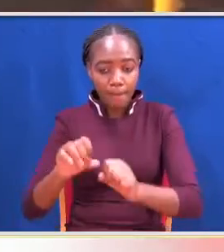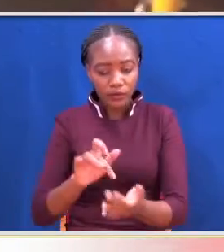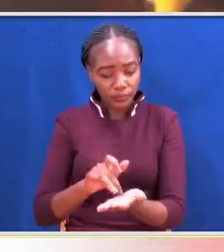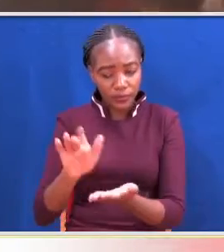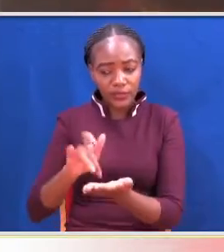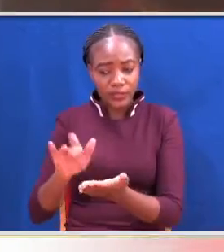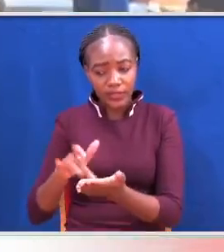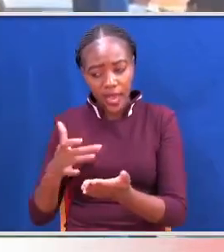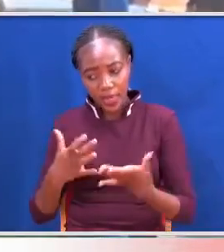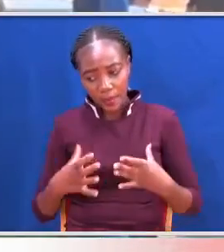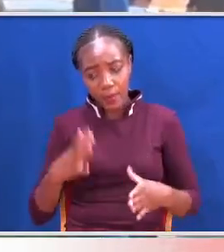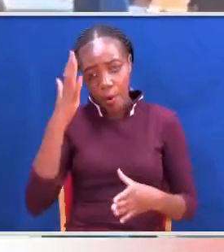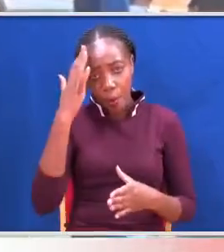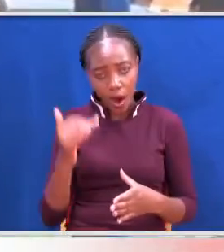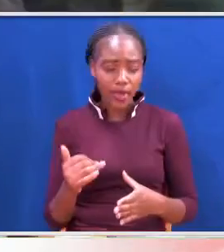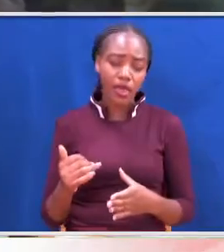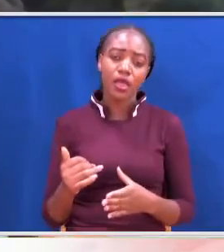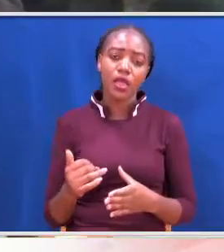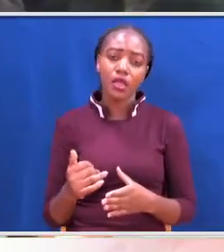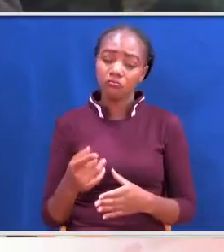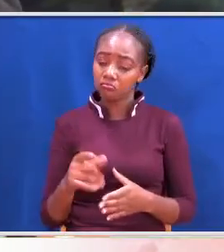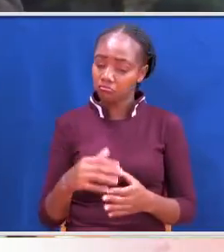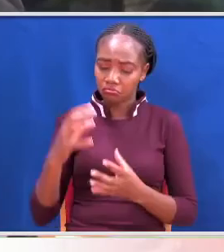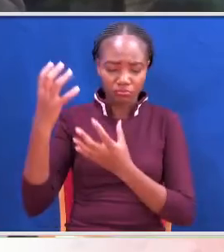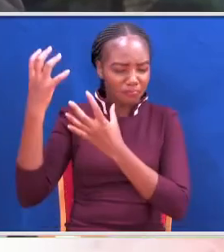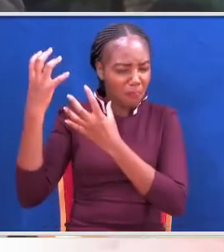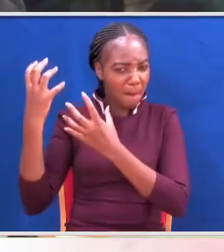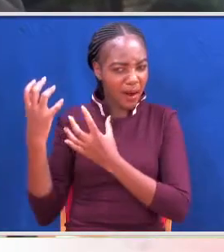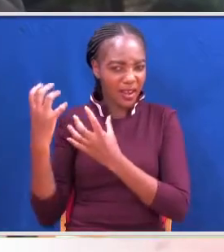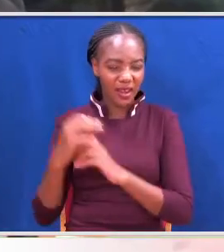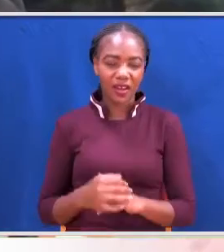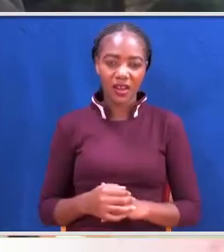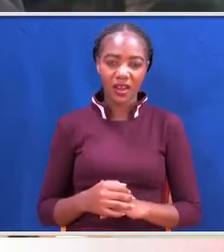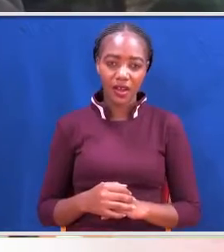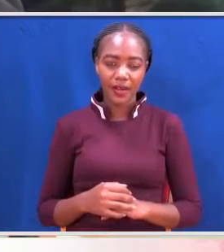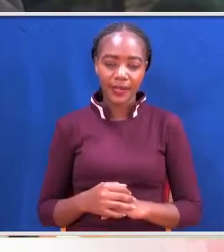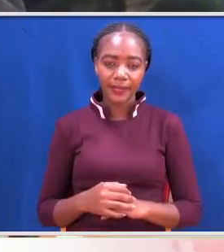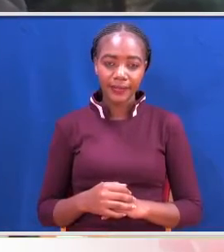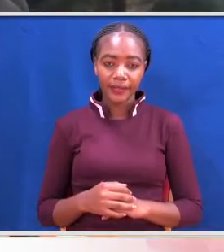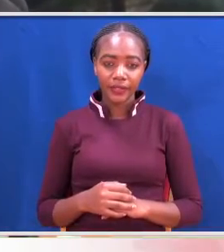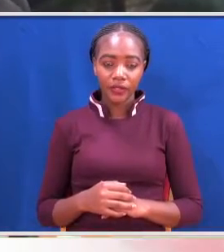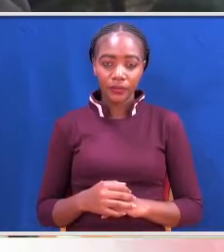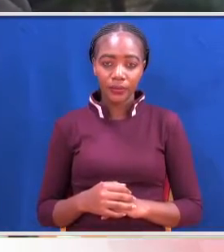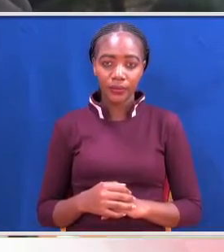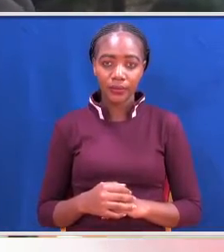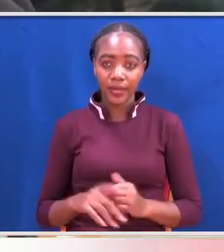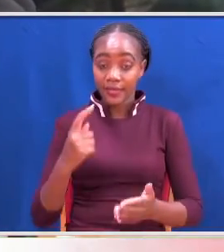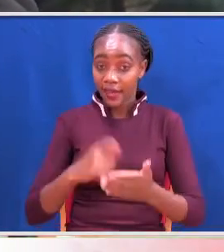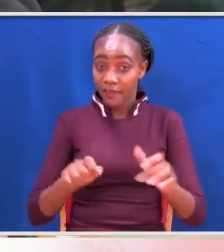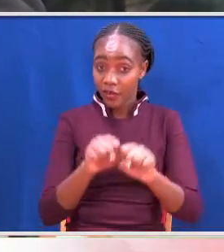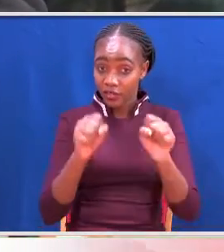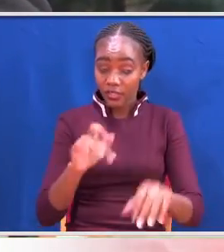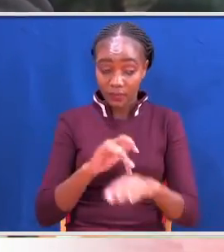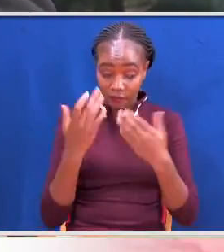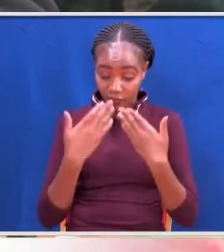workers, deepening the unemployment crisis. The revenue inflows have since been affected by the fact that the